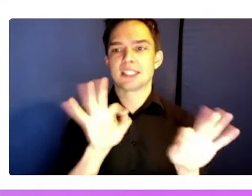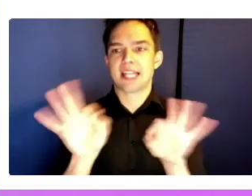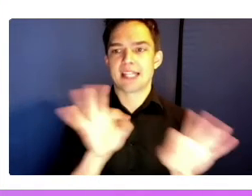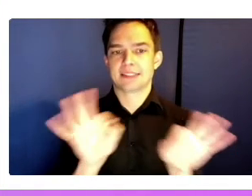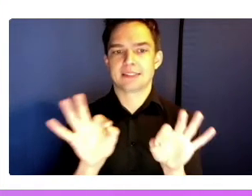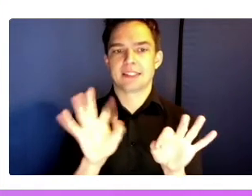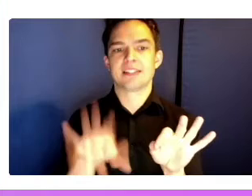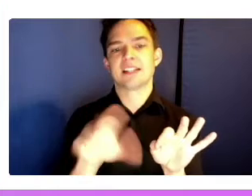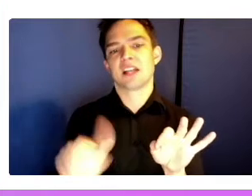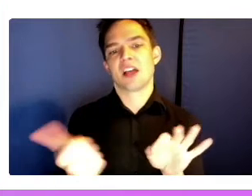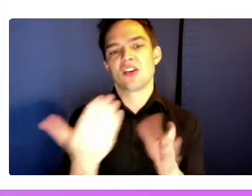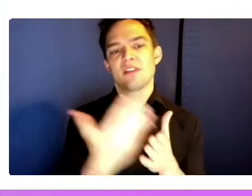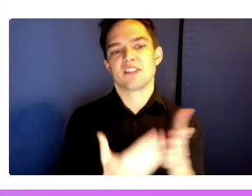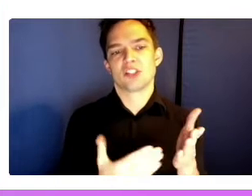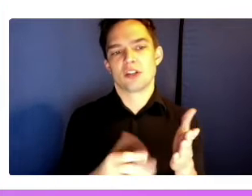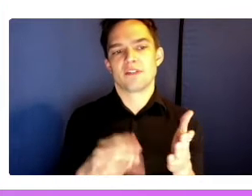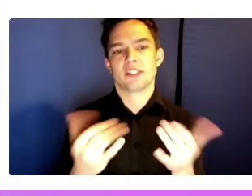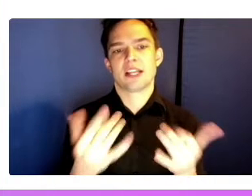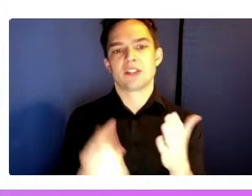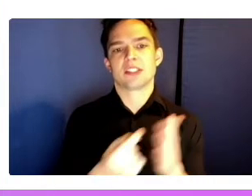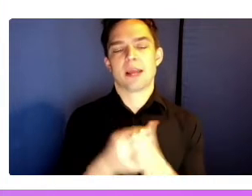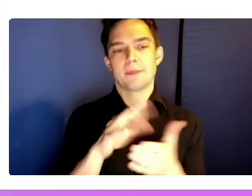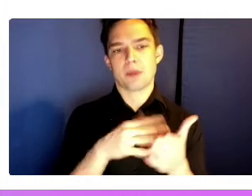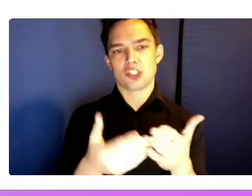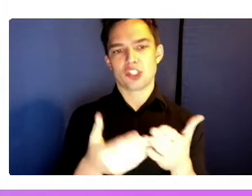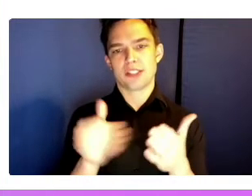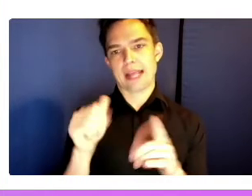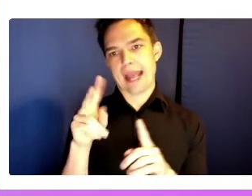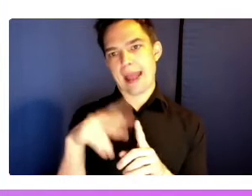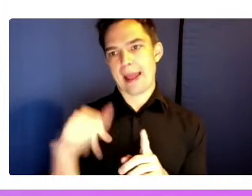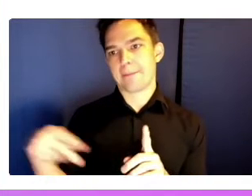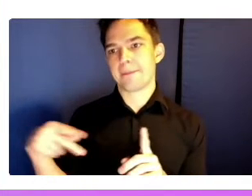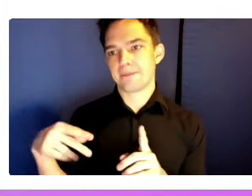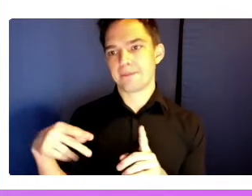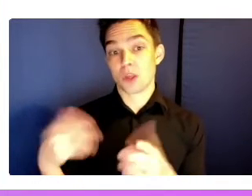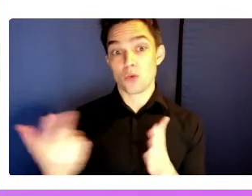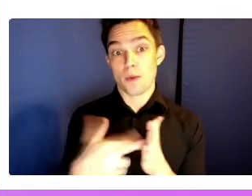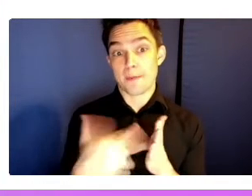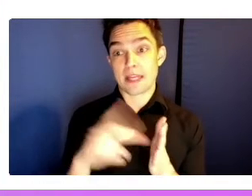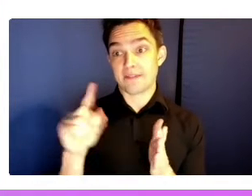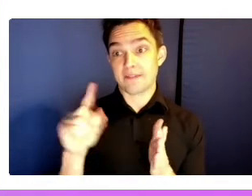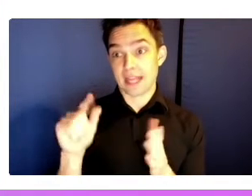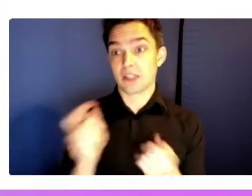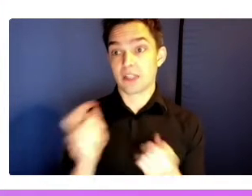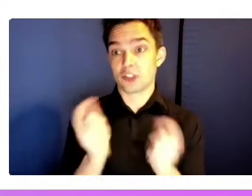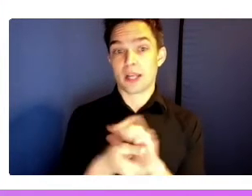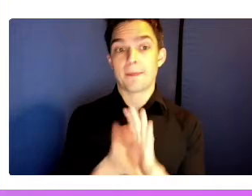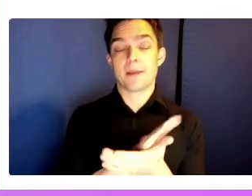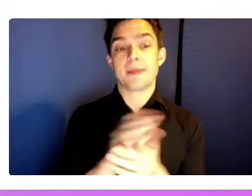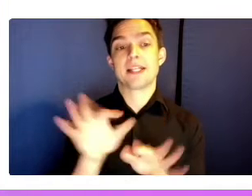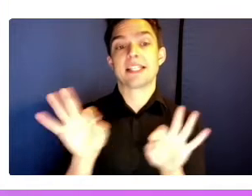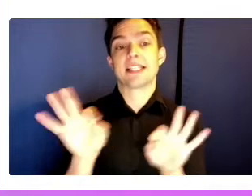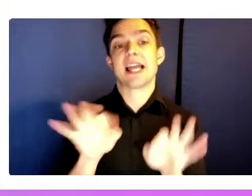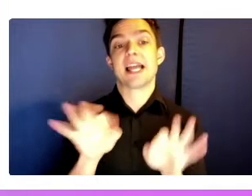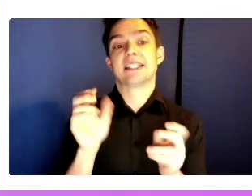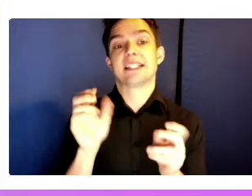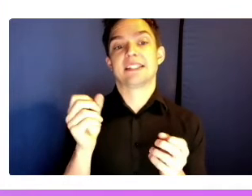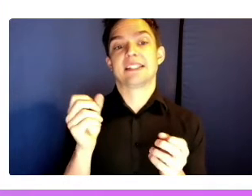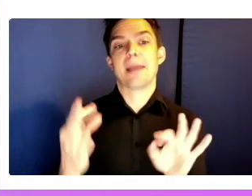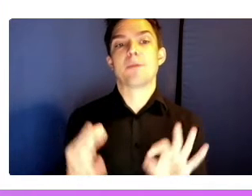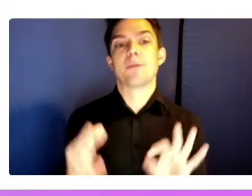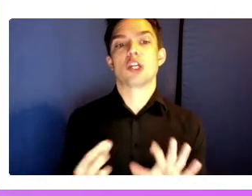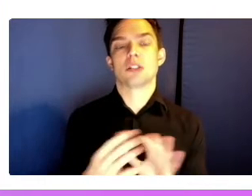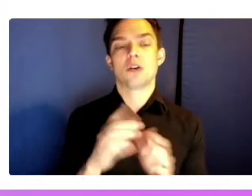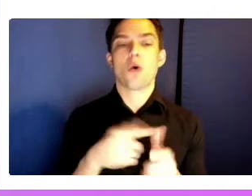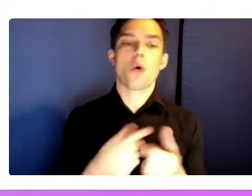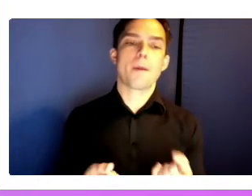another feature of modern spreadsheeting applications where repetitive data can be turned into a select input, essentially, or